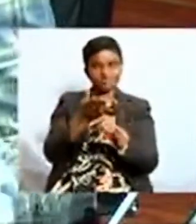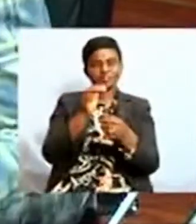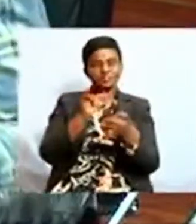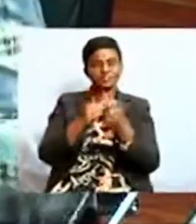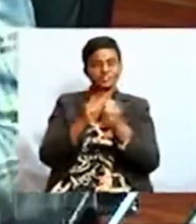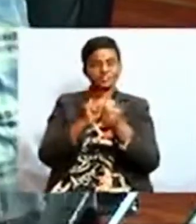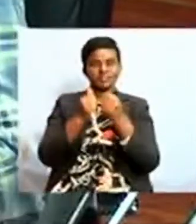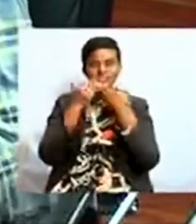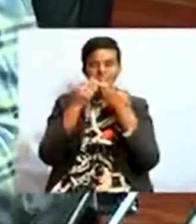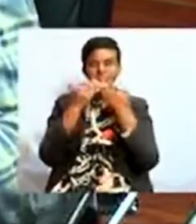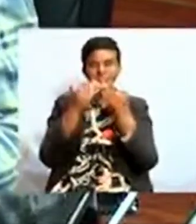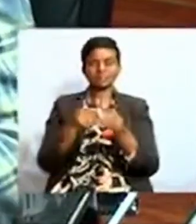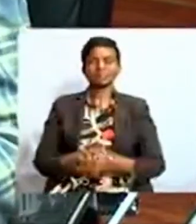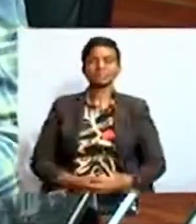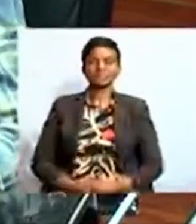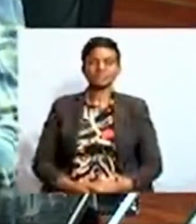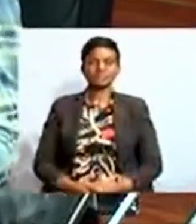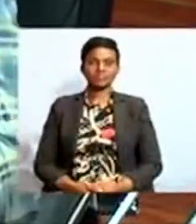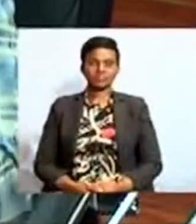Okay. Thank you.